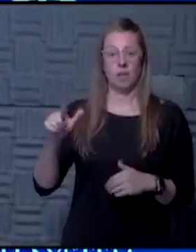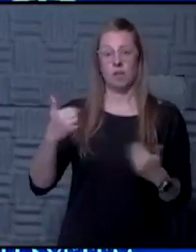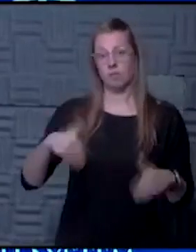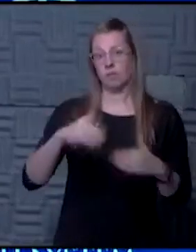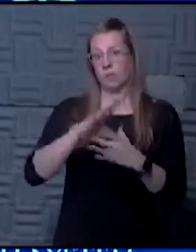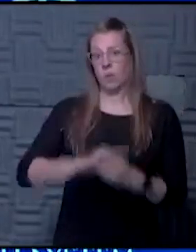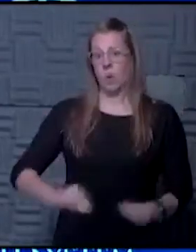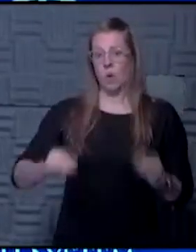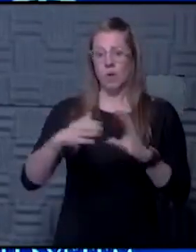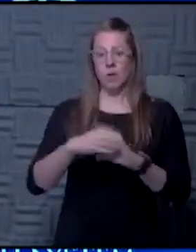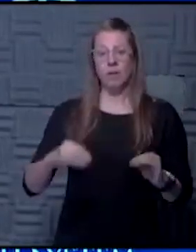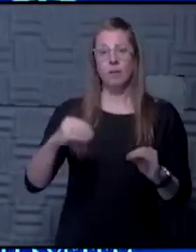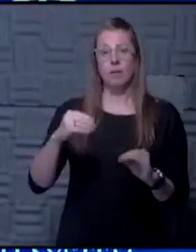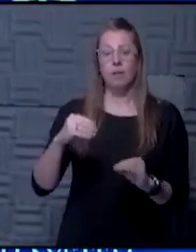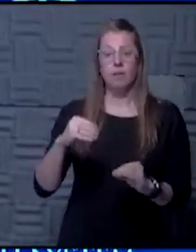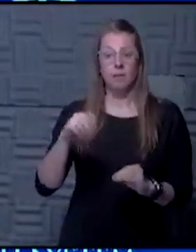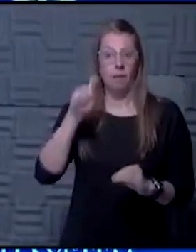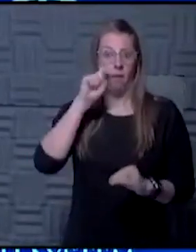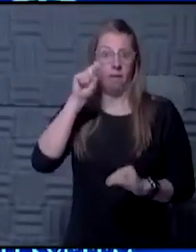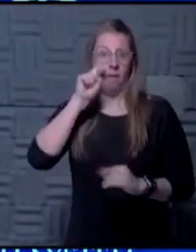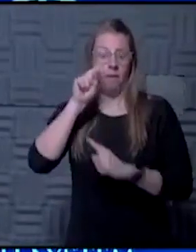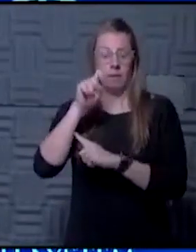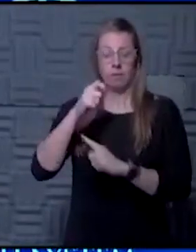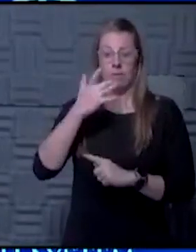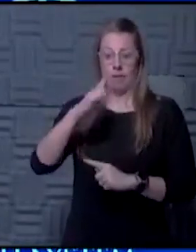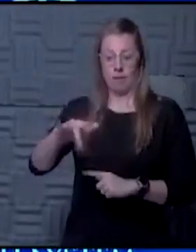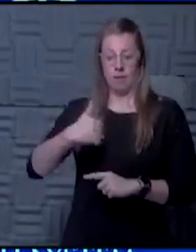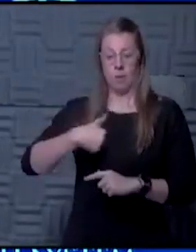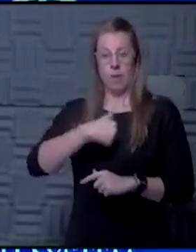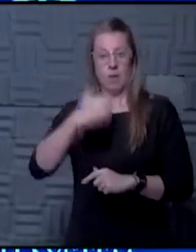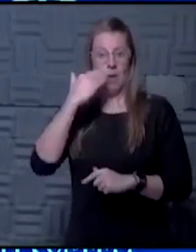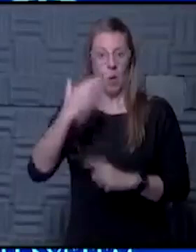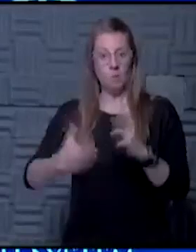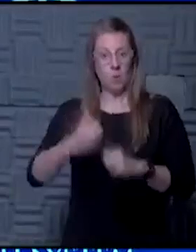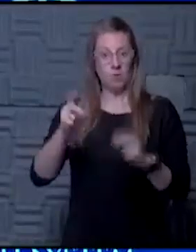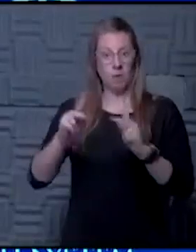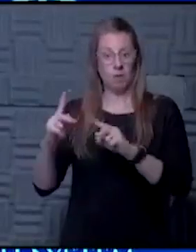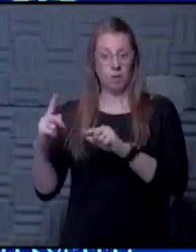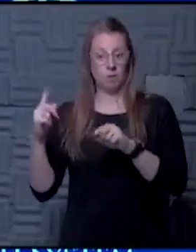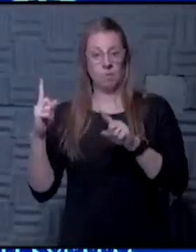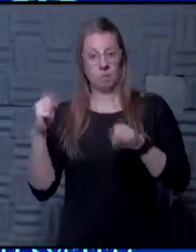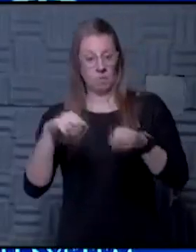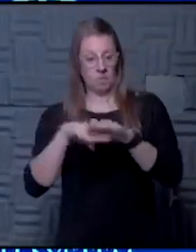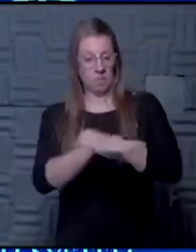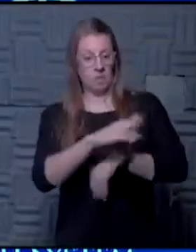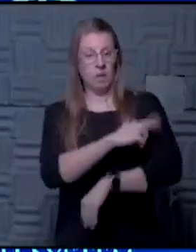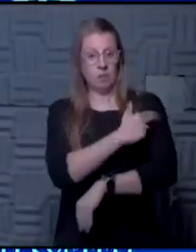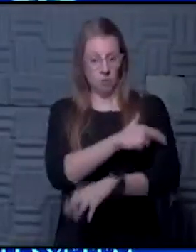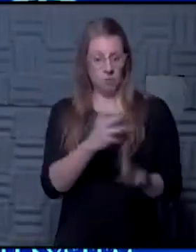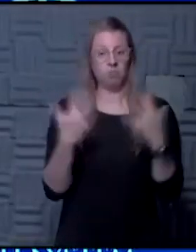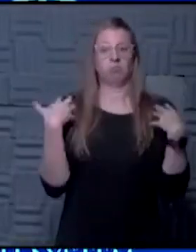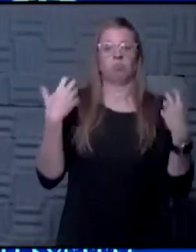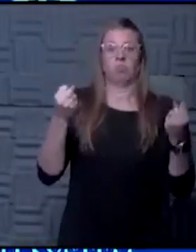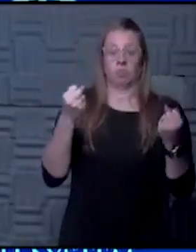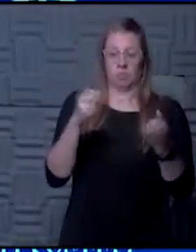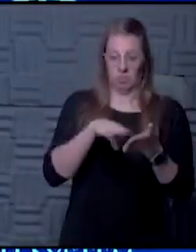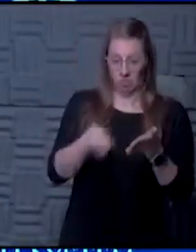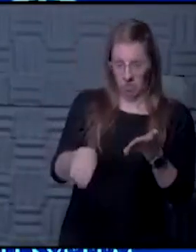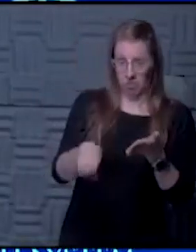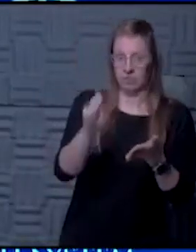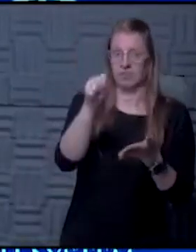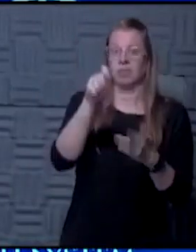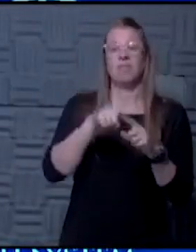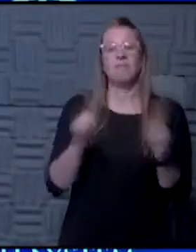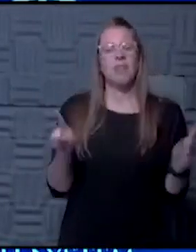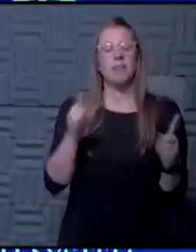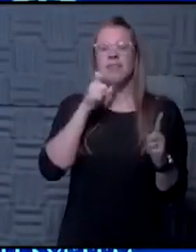amazing stories. And Hawkeye, fortunately, we do know that most people who come in the hospital do get better and get out of here. But